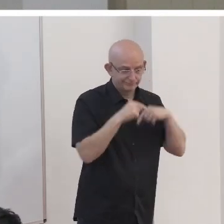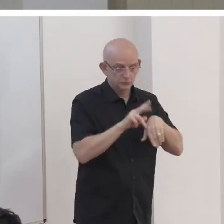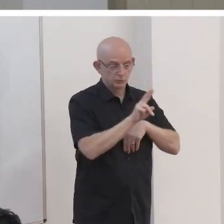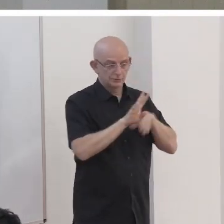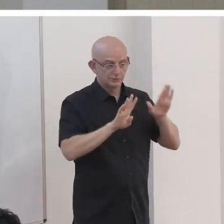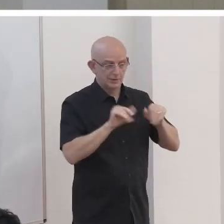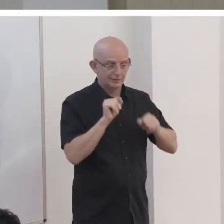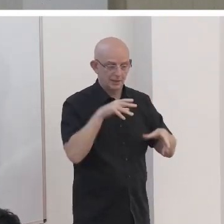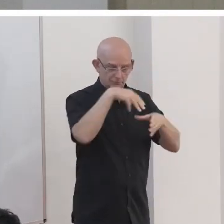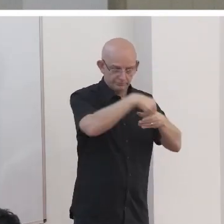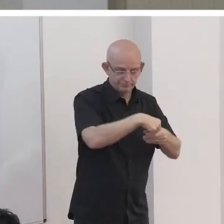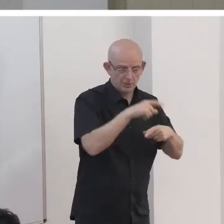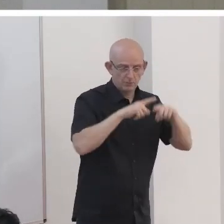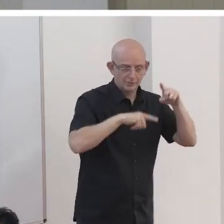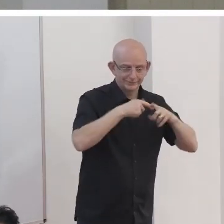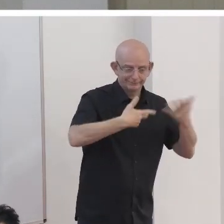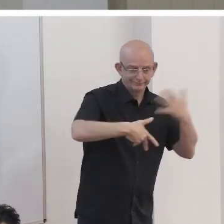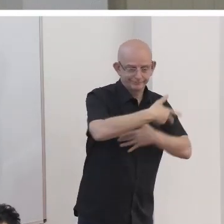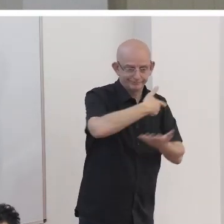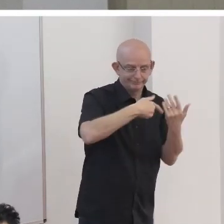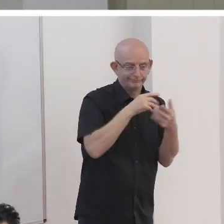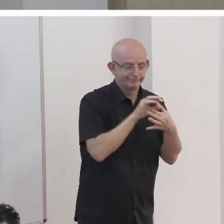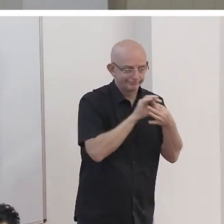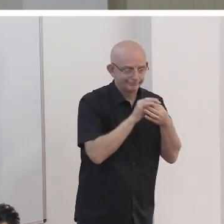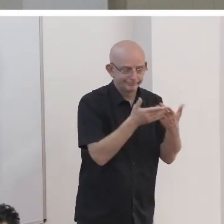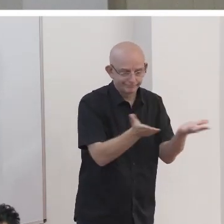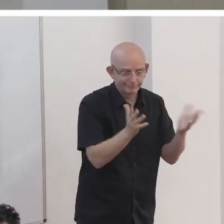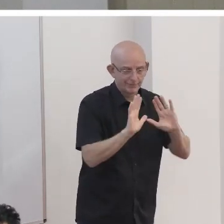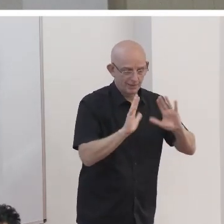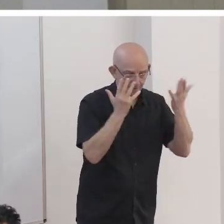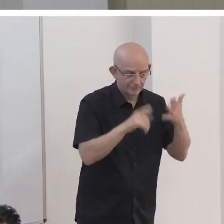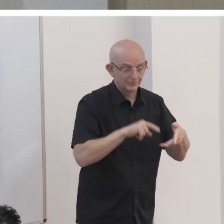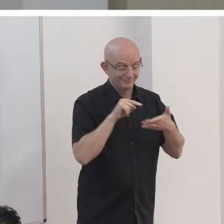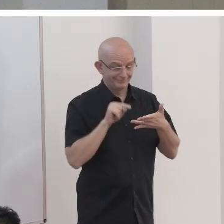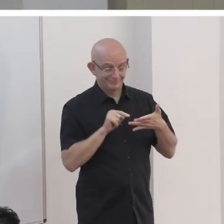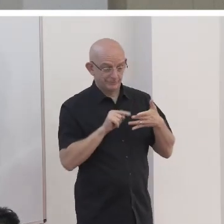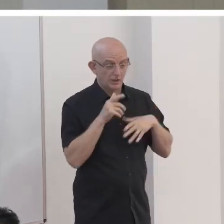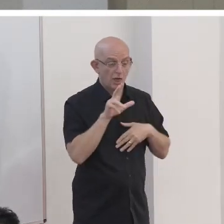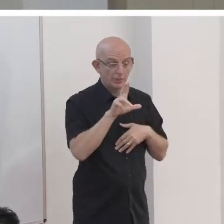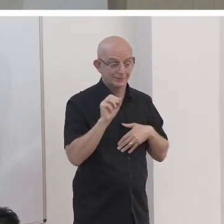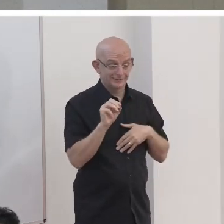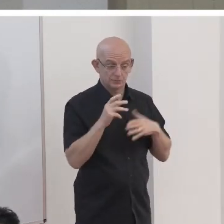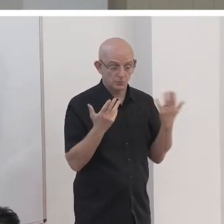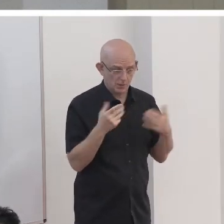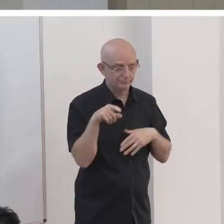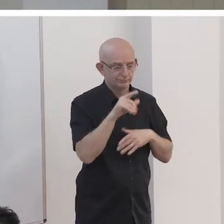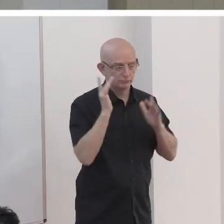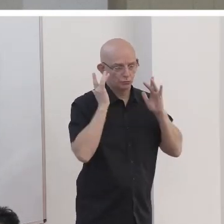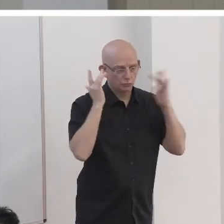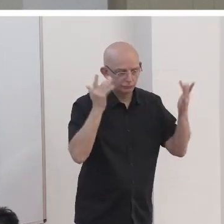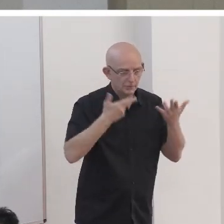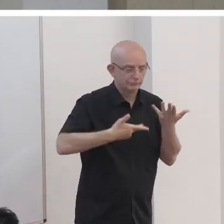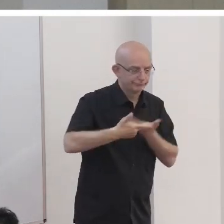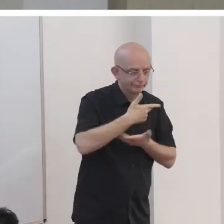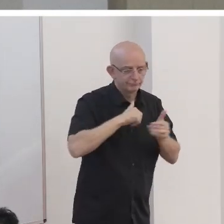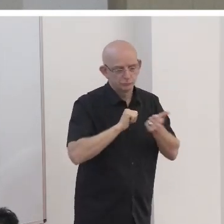right of access in the context of justice systems. And this holds really important